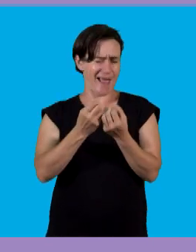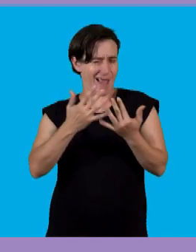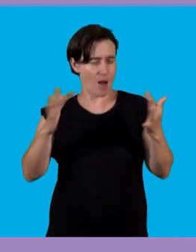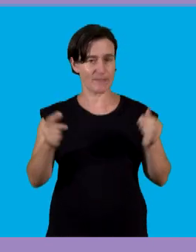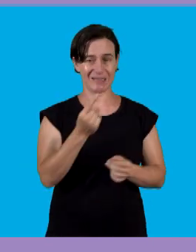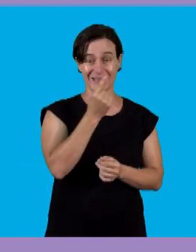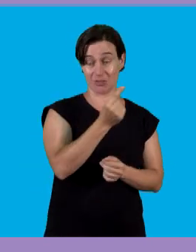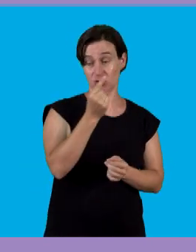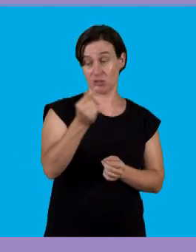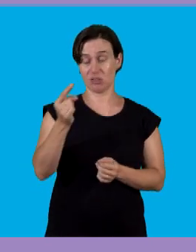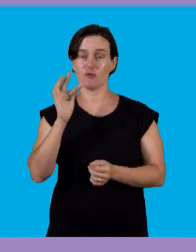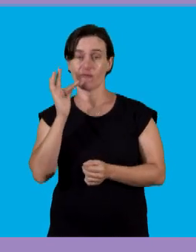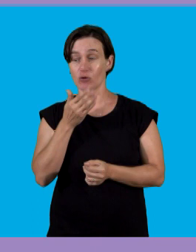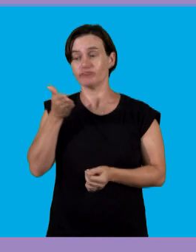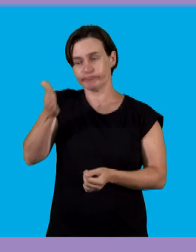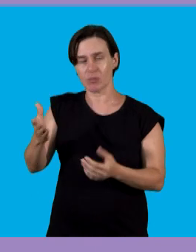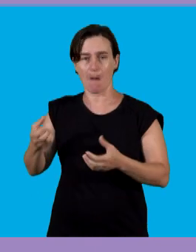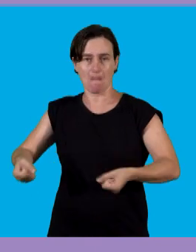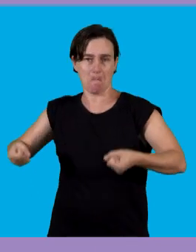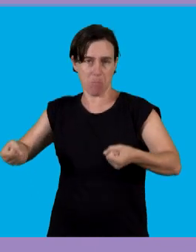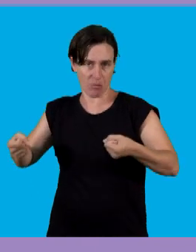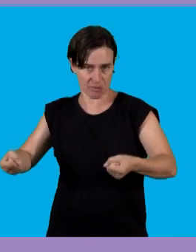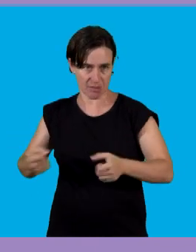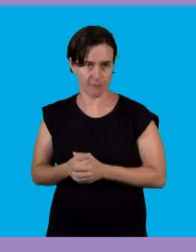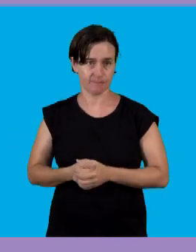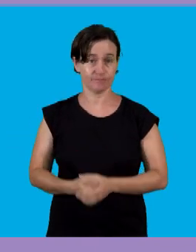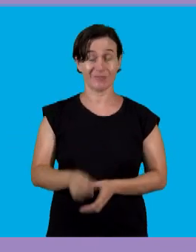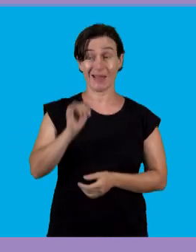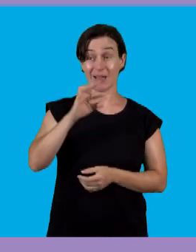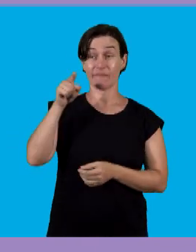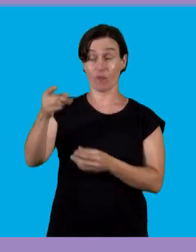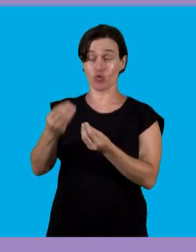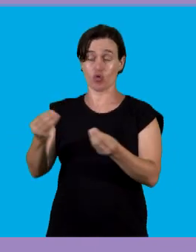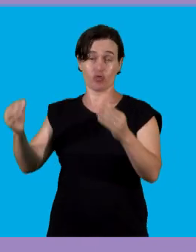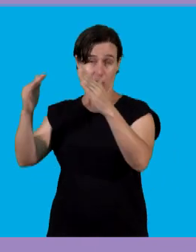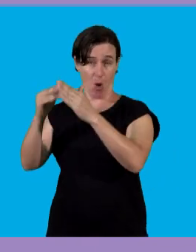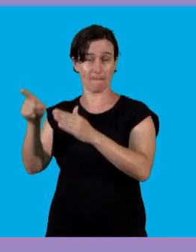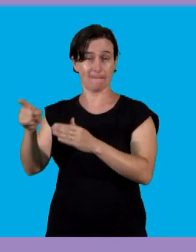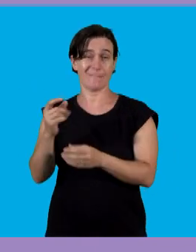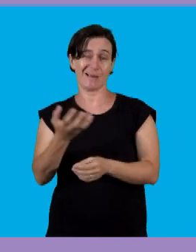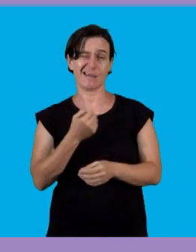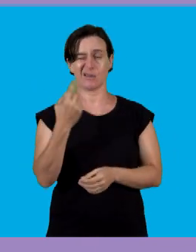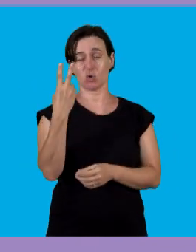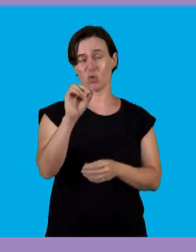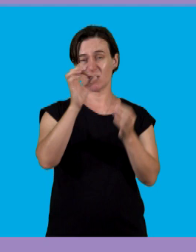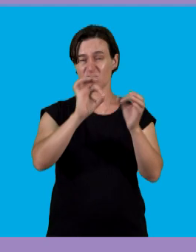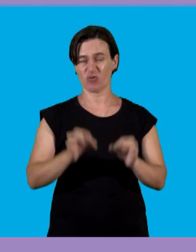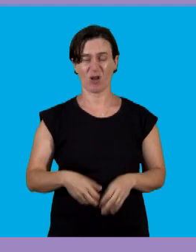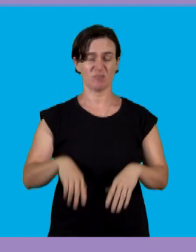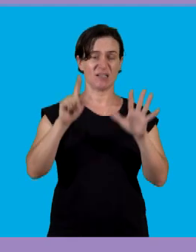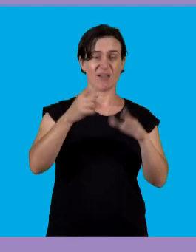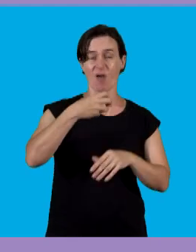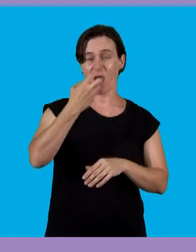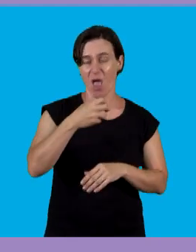each fruits is in the basket. And then if the orphanage takes 20 grapes, 7 apples,